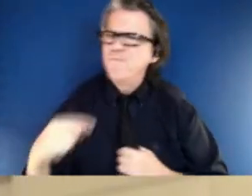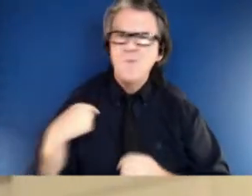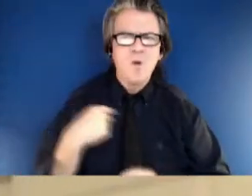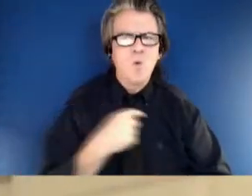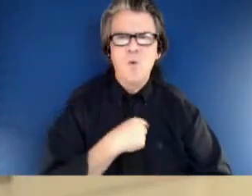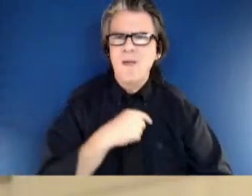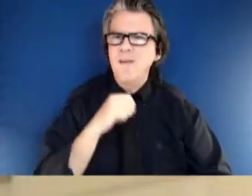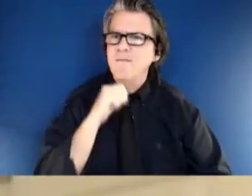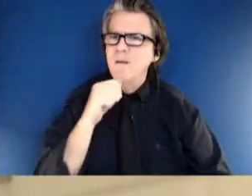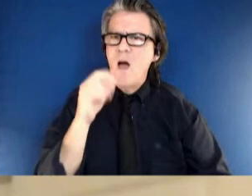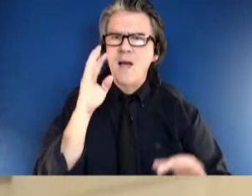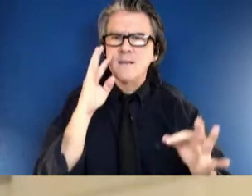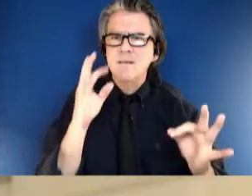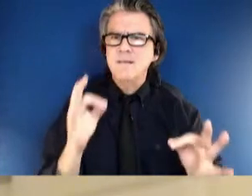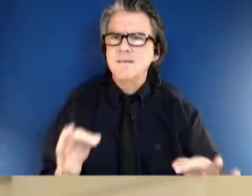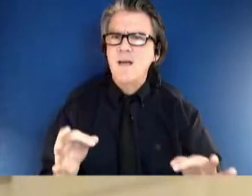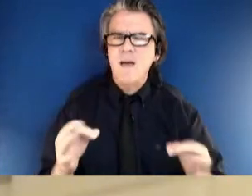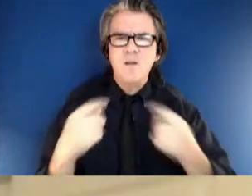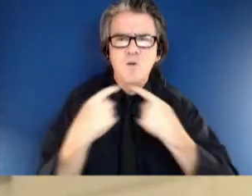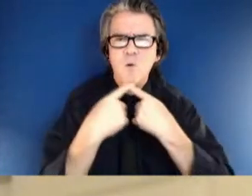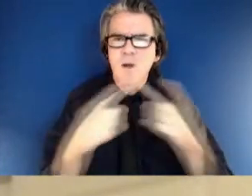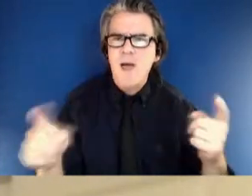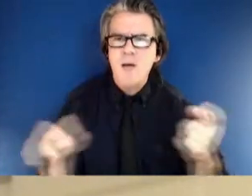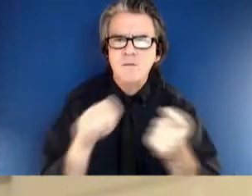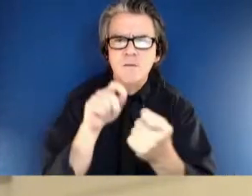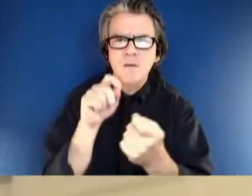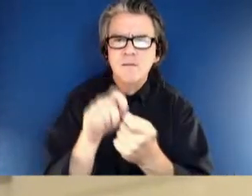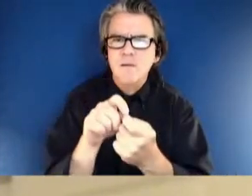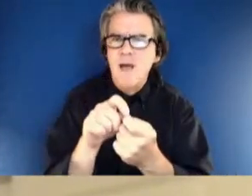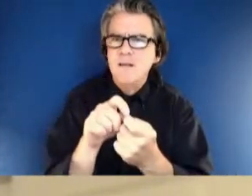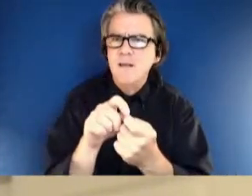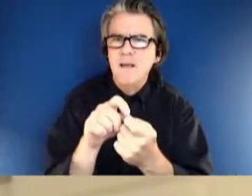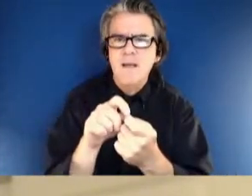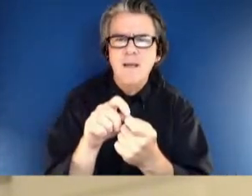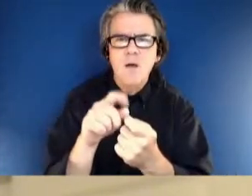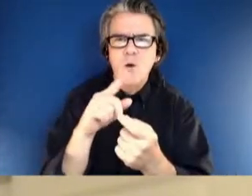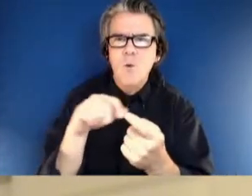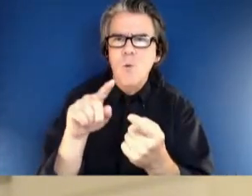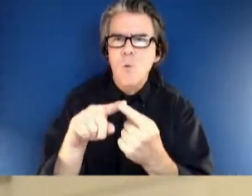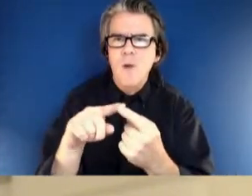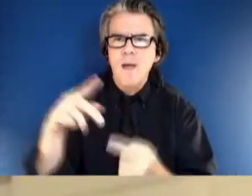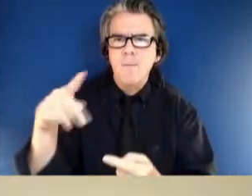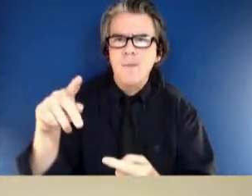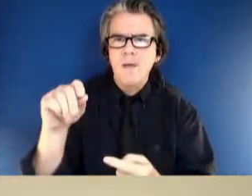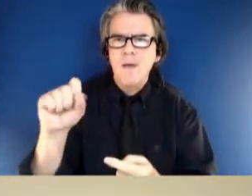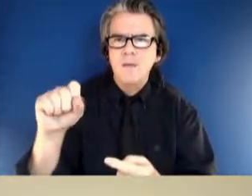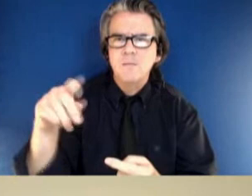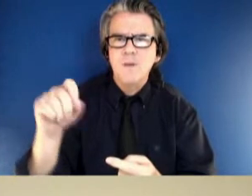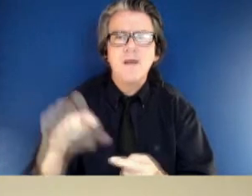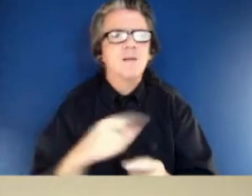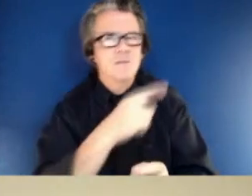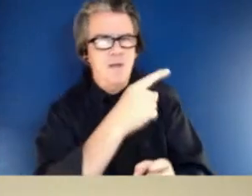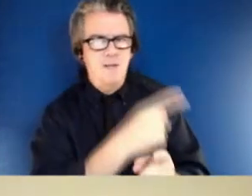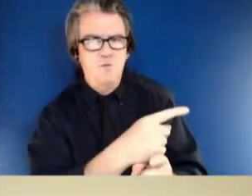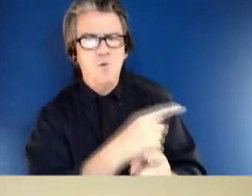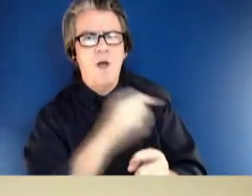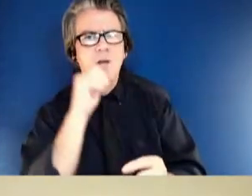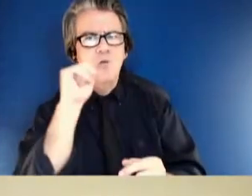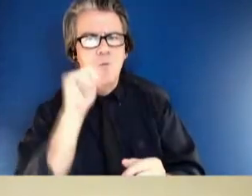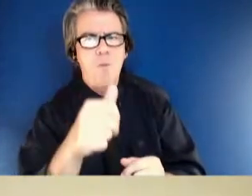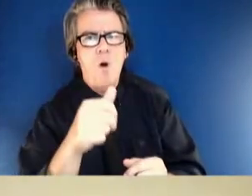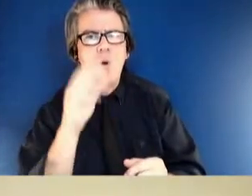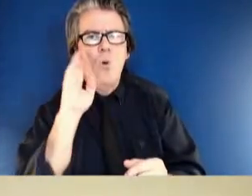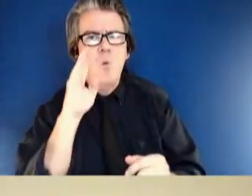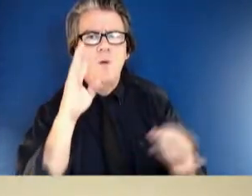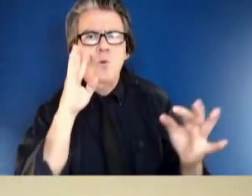made the decision to call the PSPS. Is that right? That's correct, Lindsay. That decision will come tomorrow at the